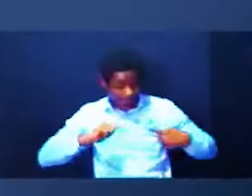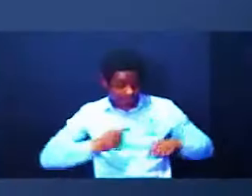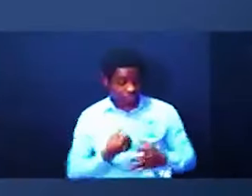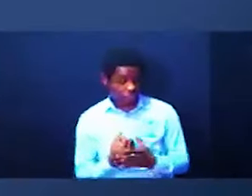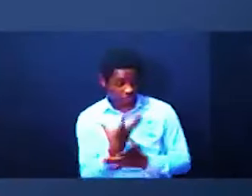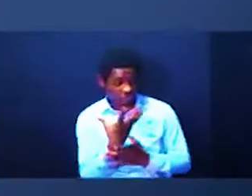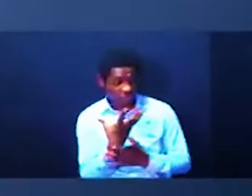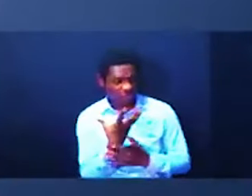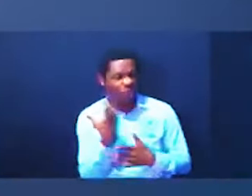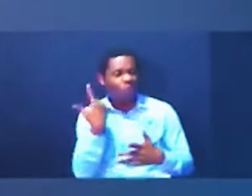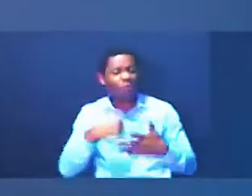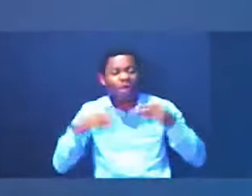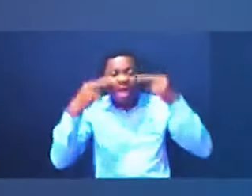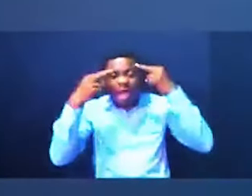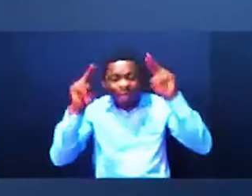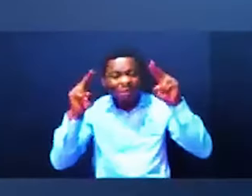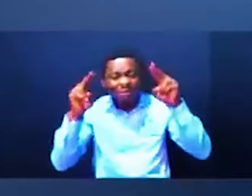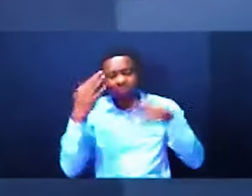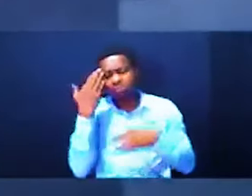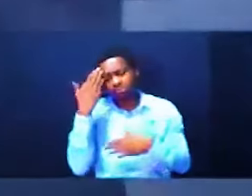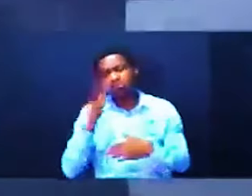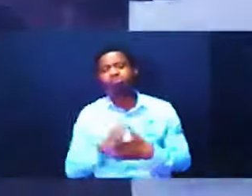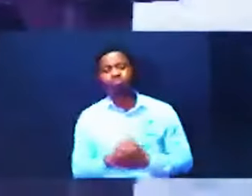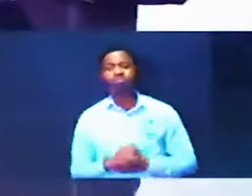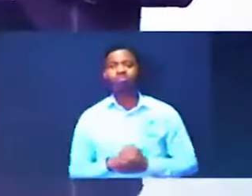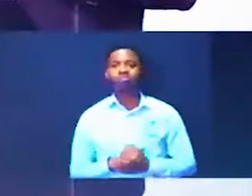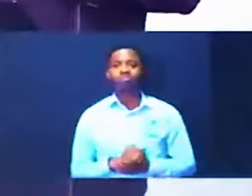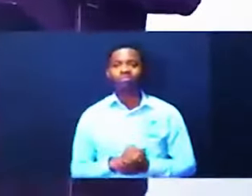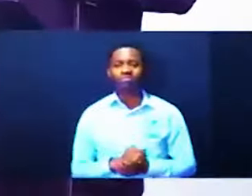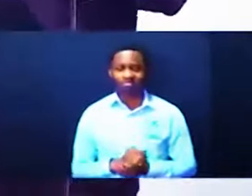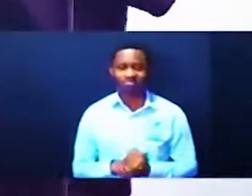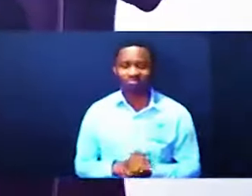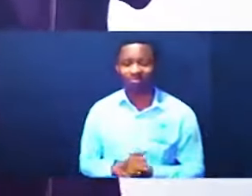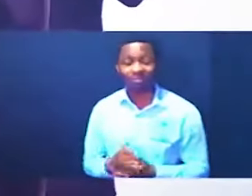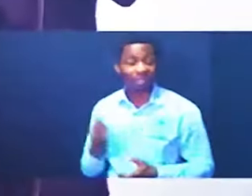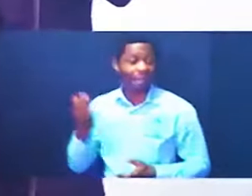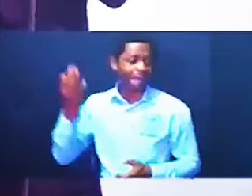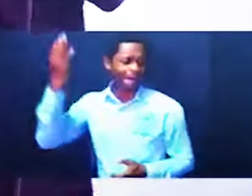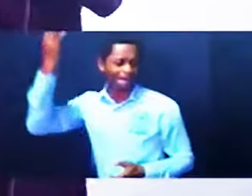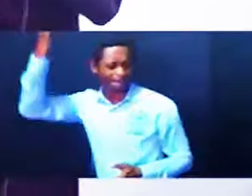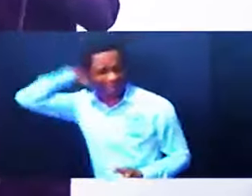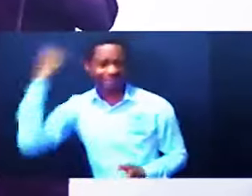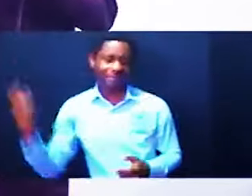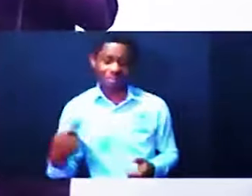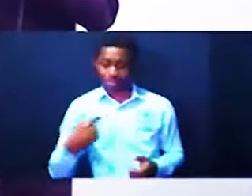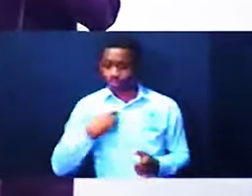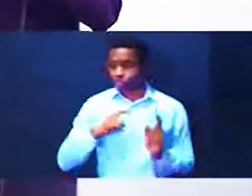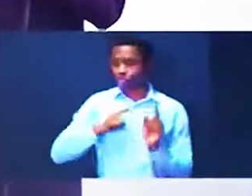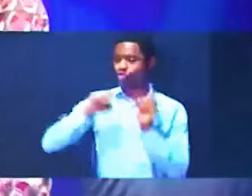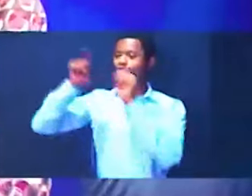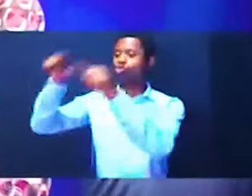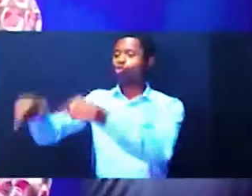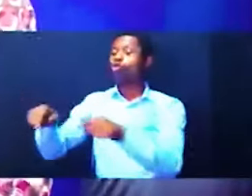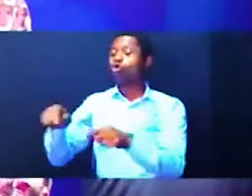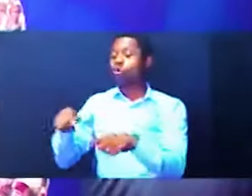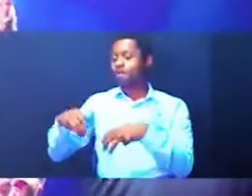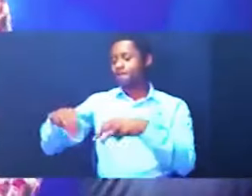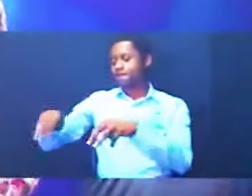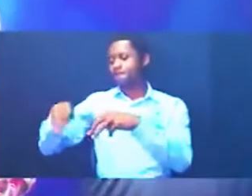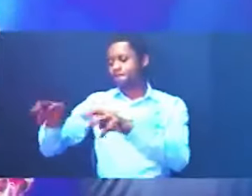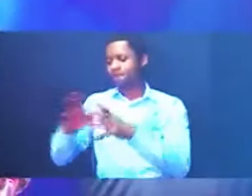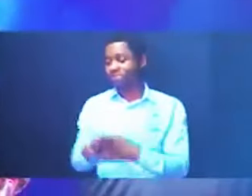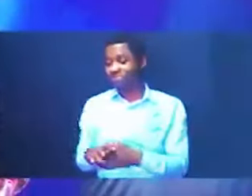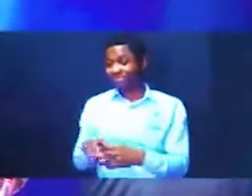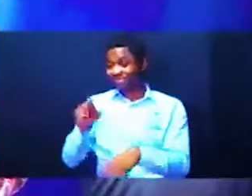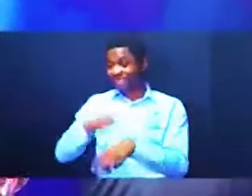know. I went to the market many years ago. We were in